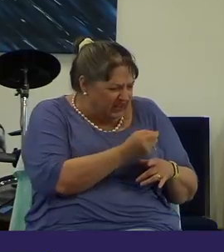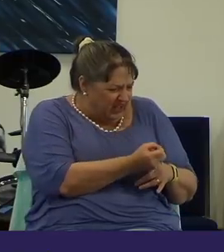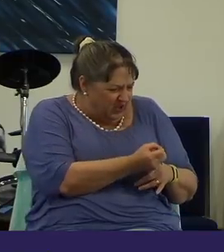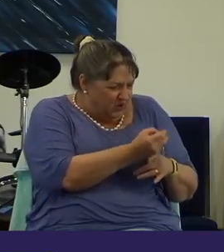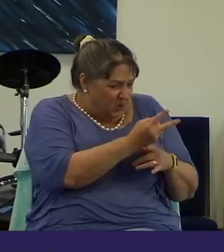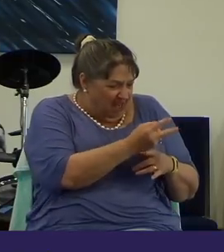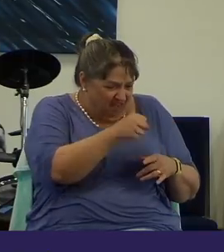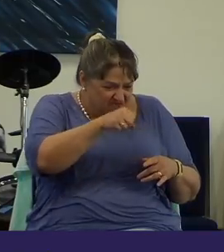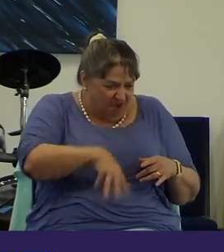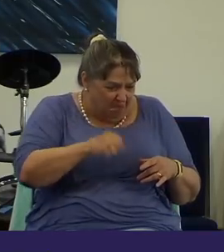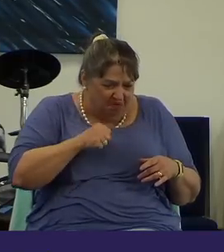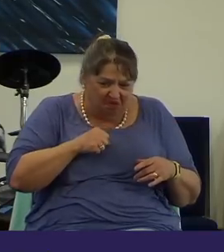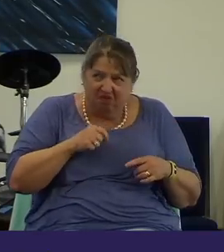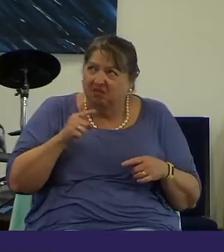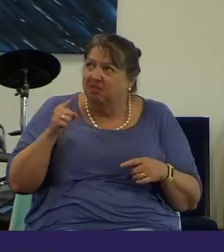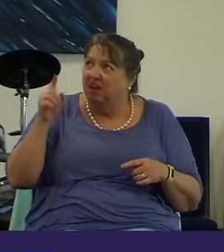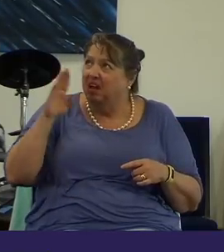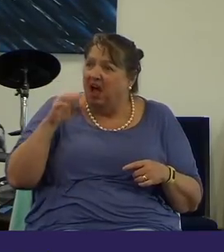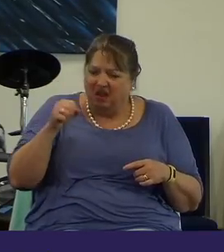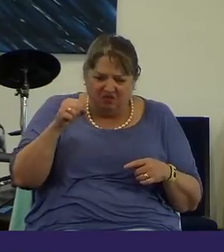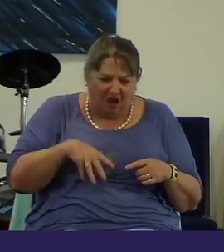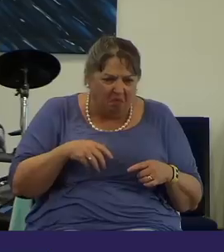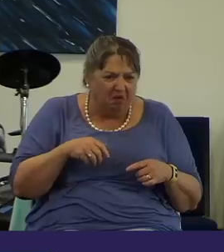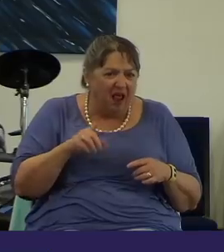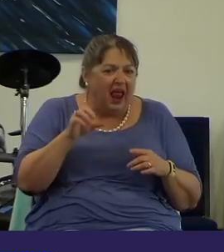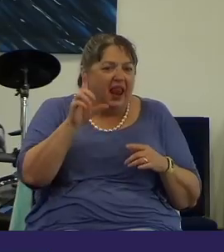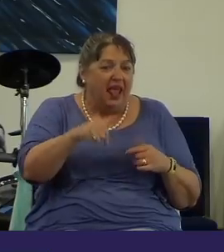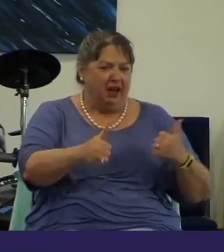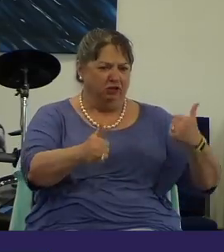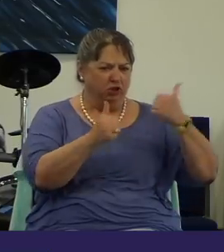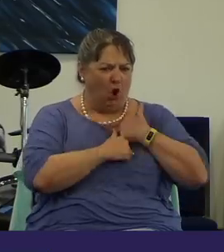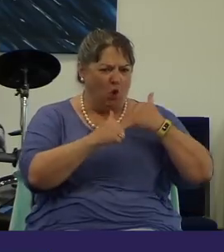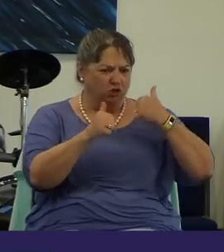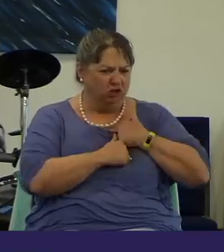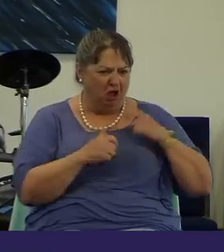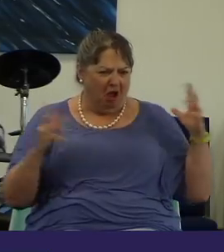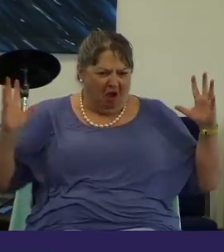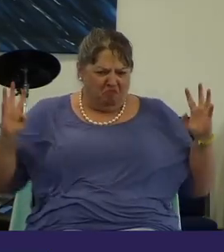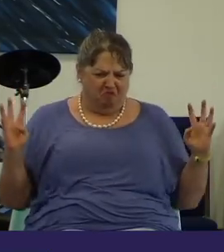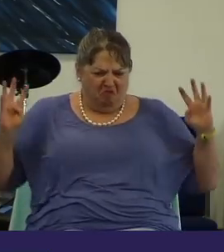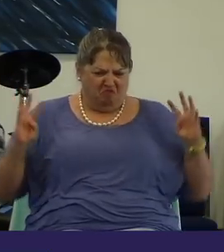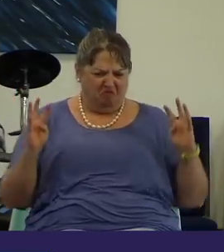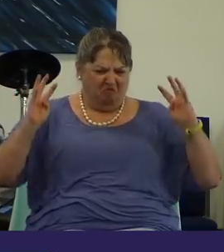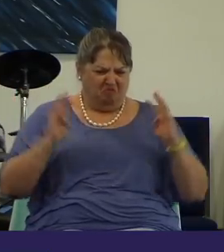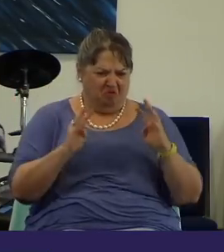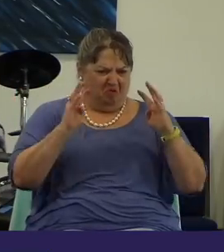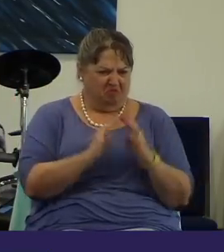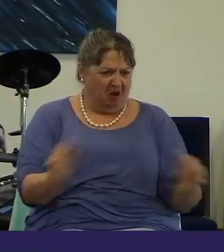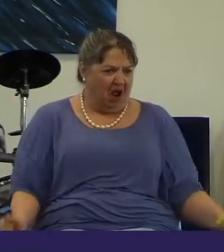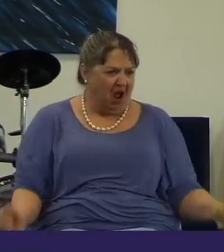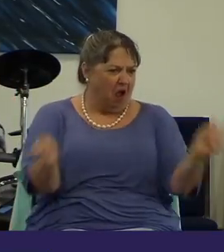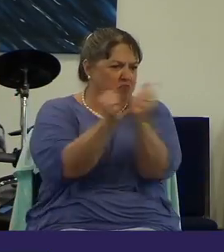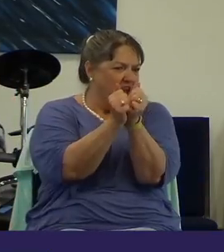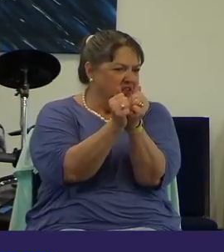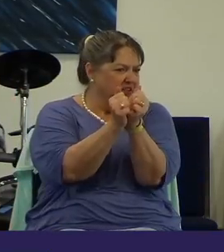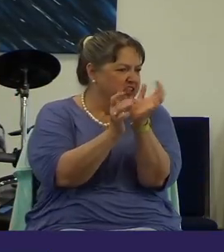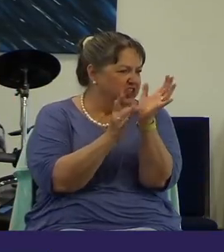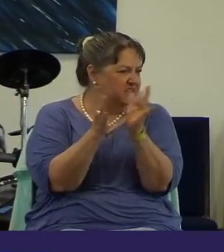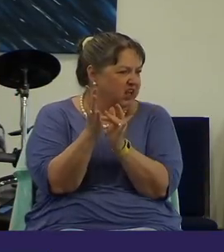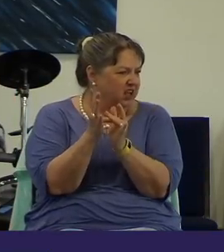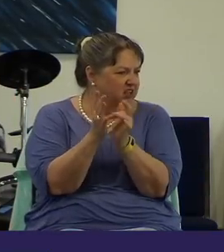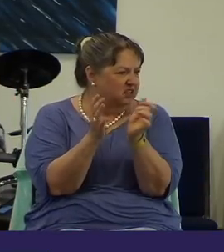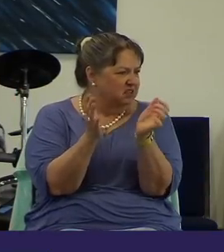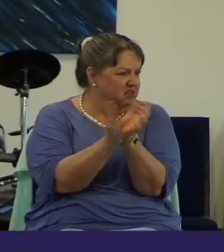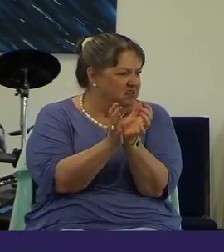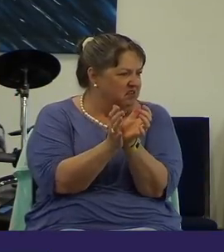he's arrested. He's arrested. He's judged as a criminal. He's condemned to die and nailed to a